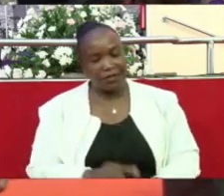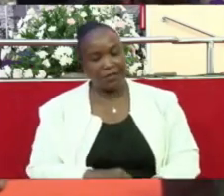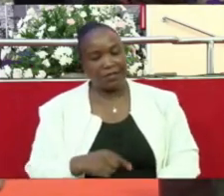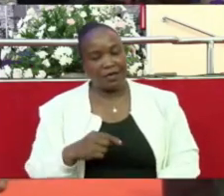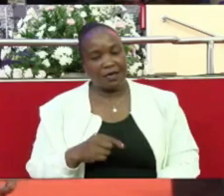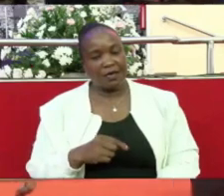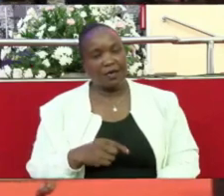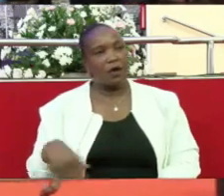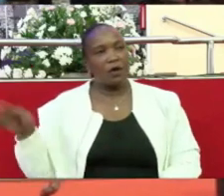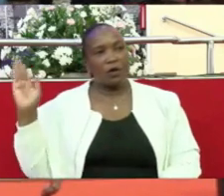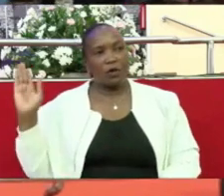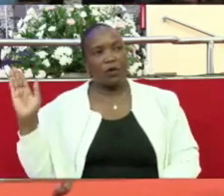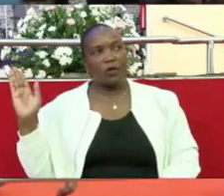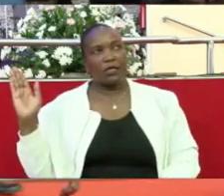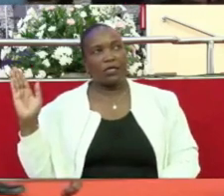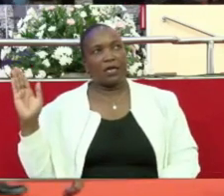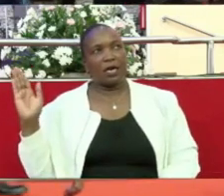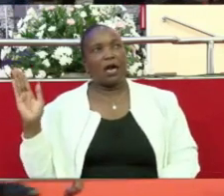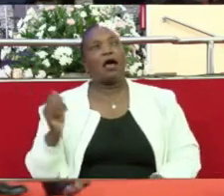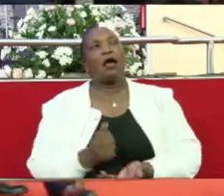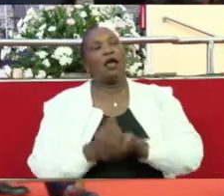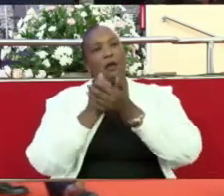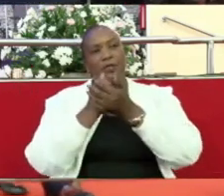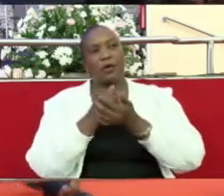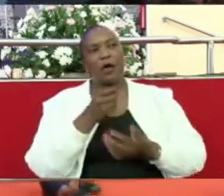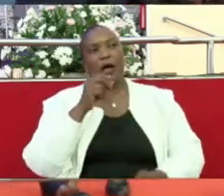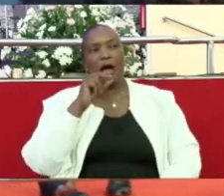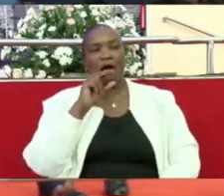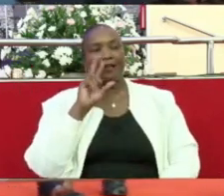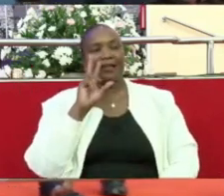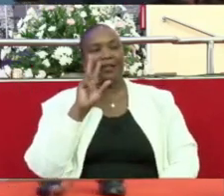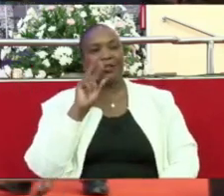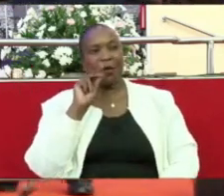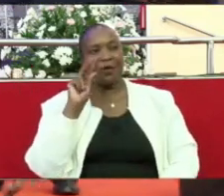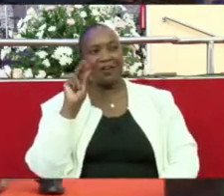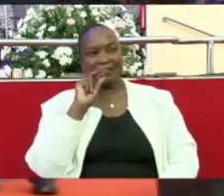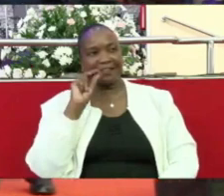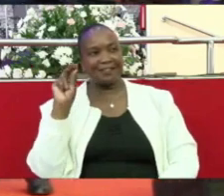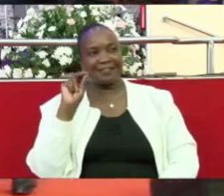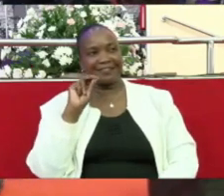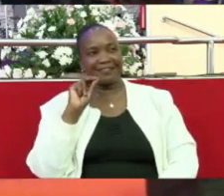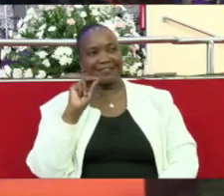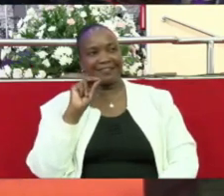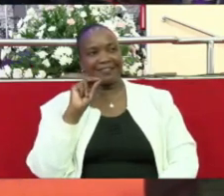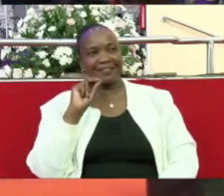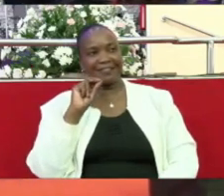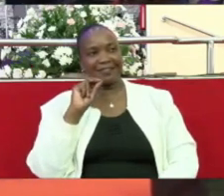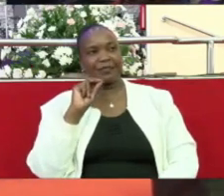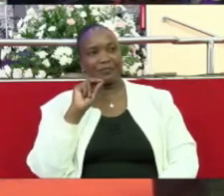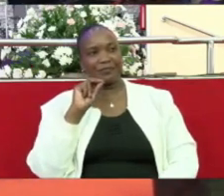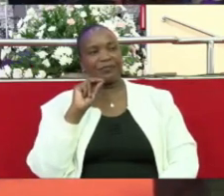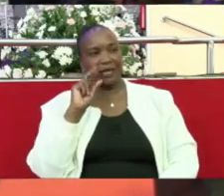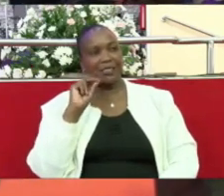Mungu seasons our speeches. Inatengeza maongezi yetu. The grace of God, neema ya Mungu, or